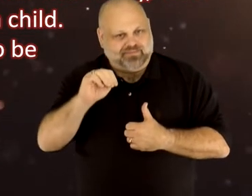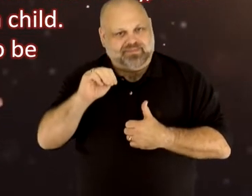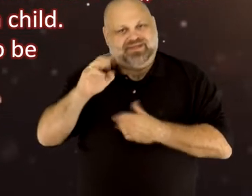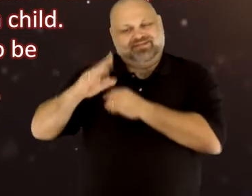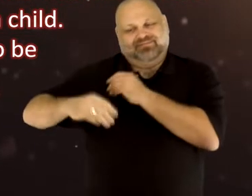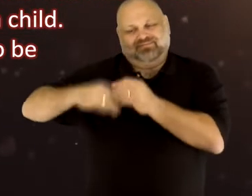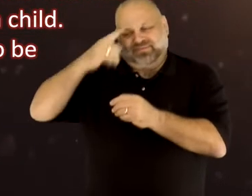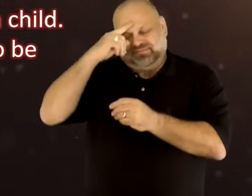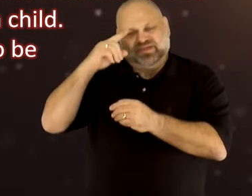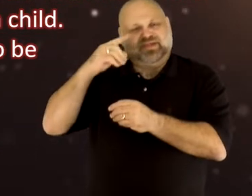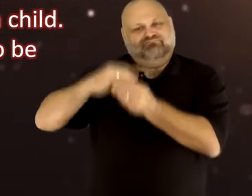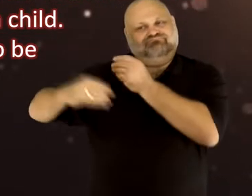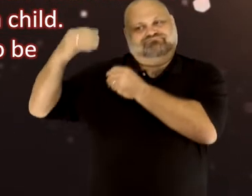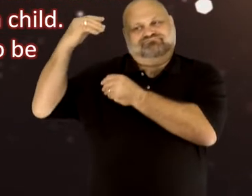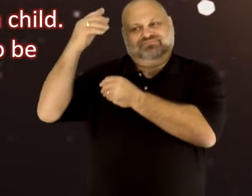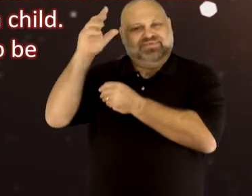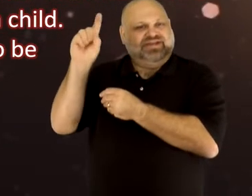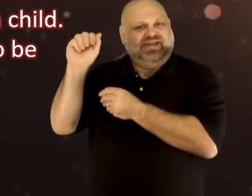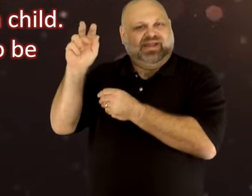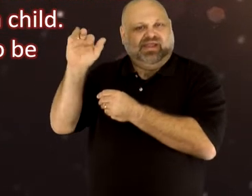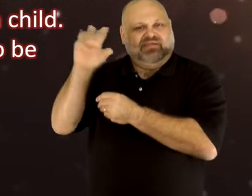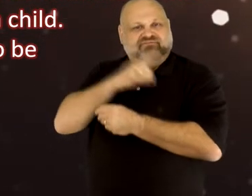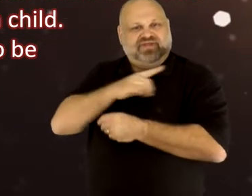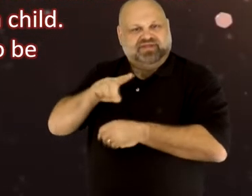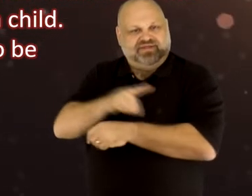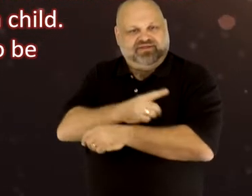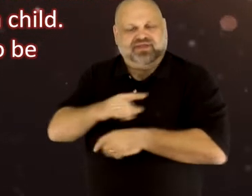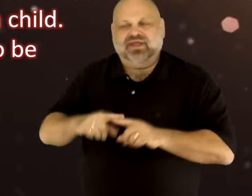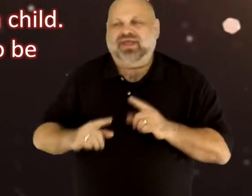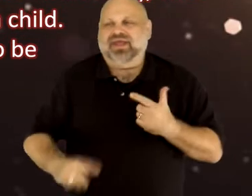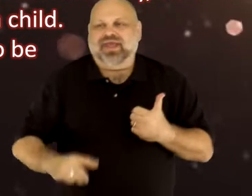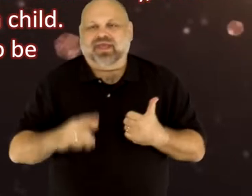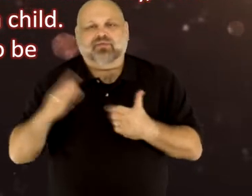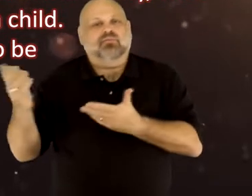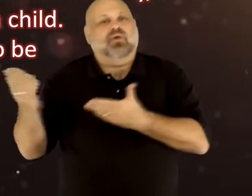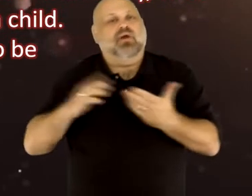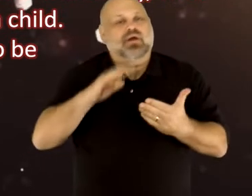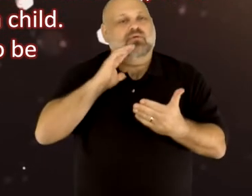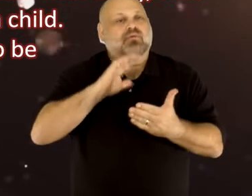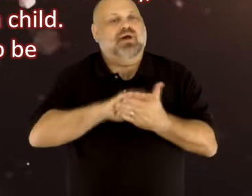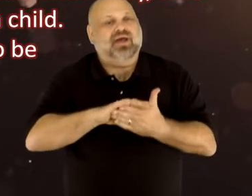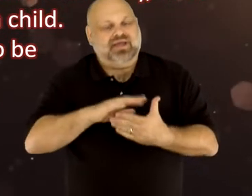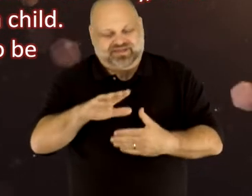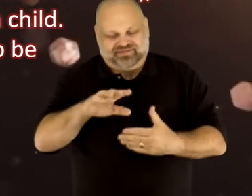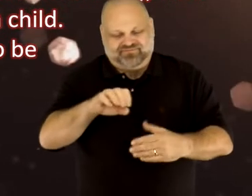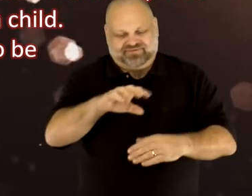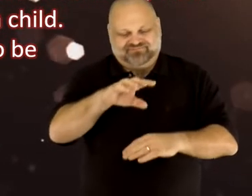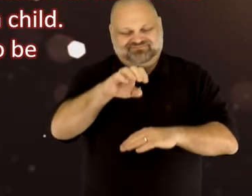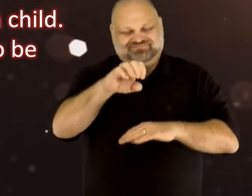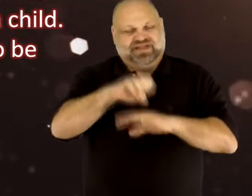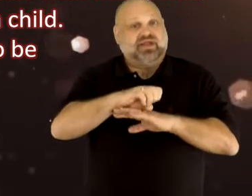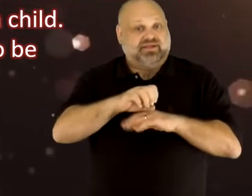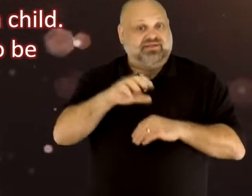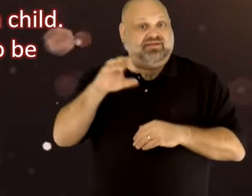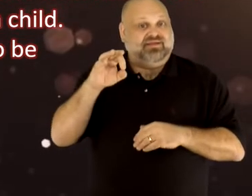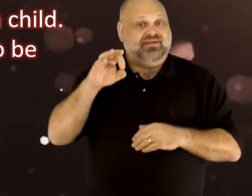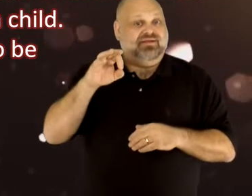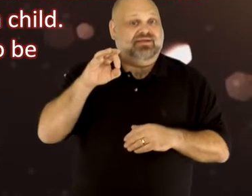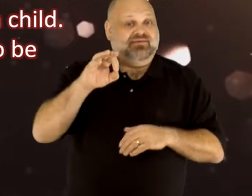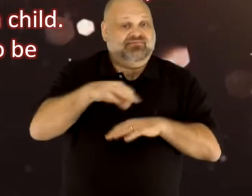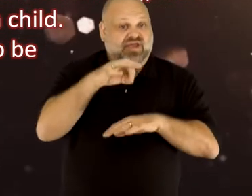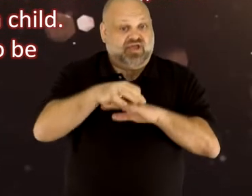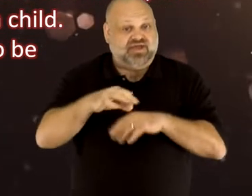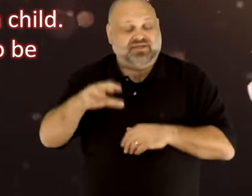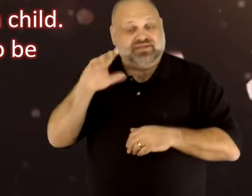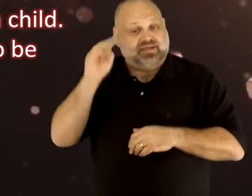He went there to register with Mary, who was pledged to be married to him and was expecting a child. And while they were there, the time came